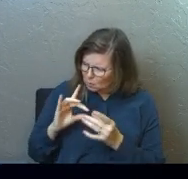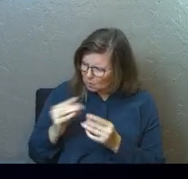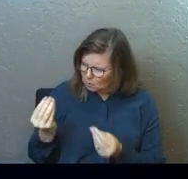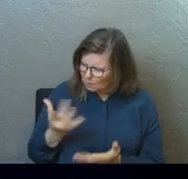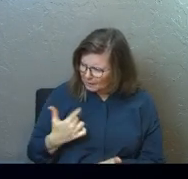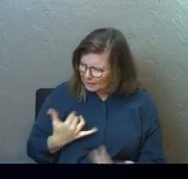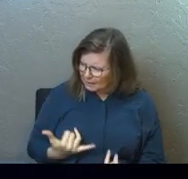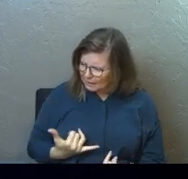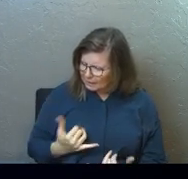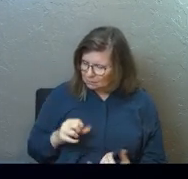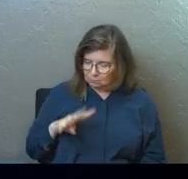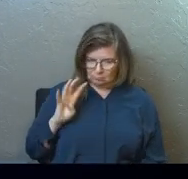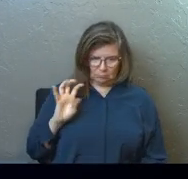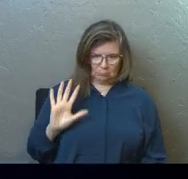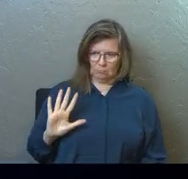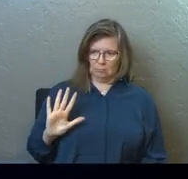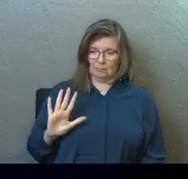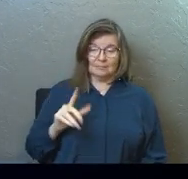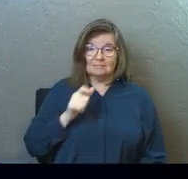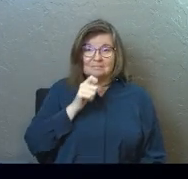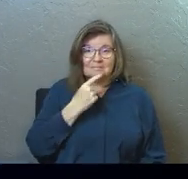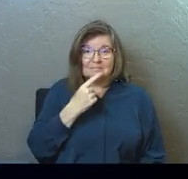you talking to me right now?